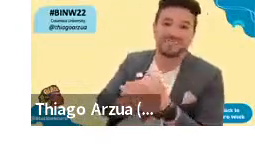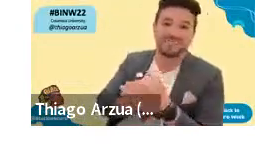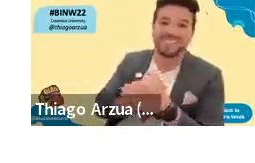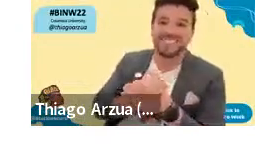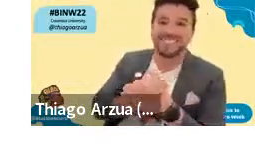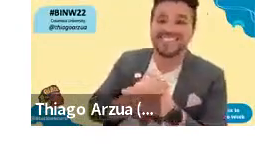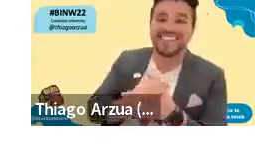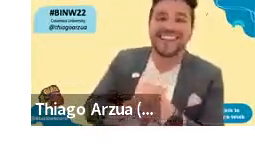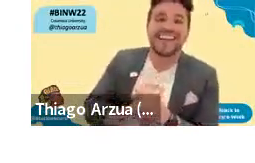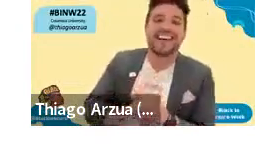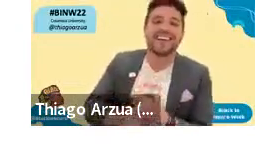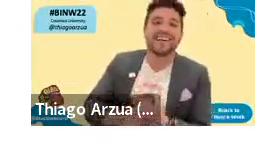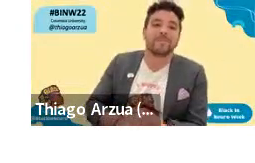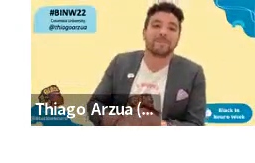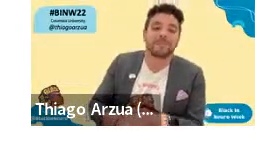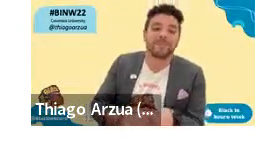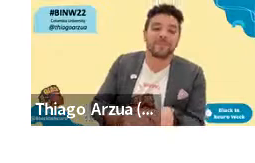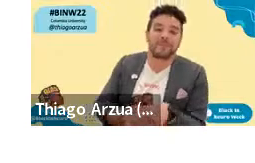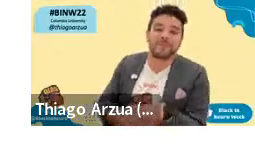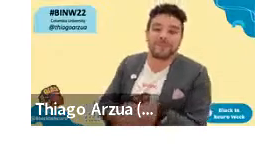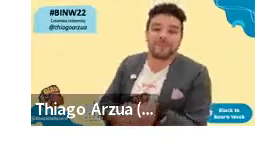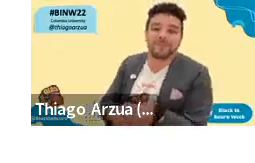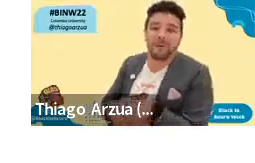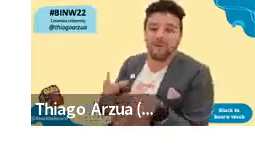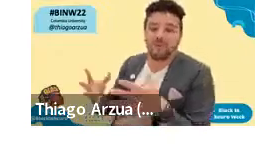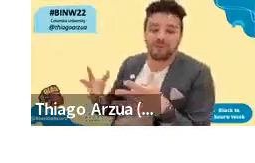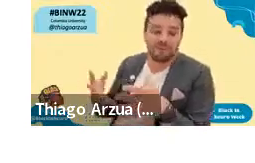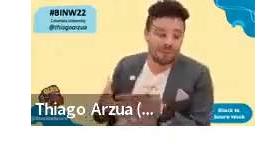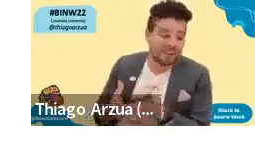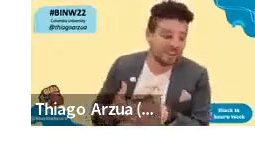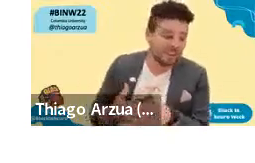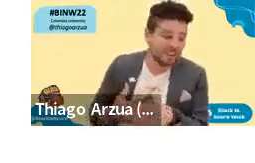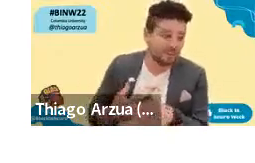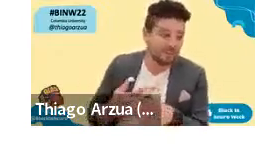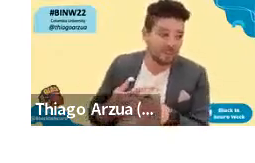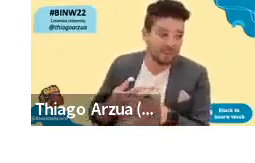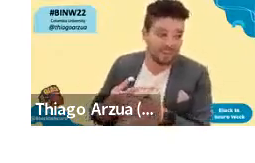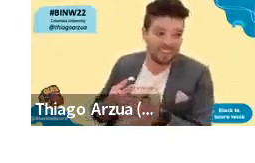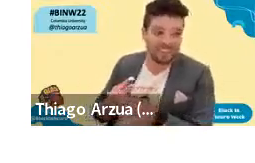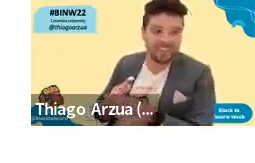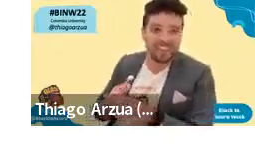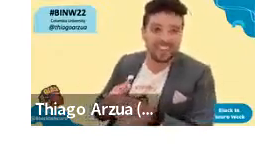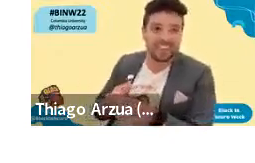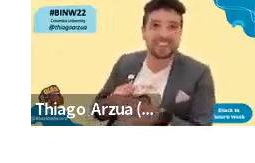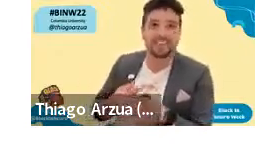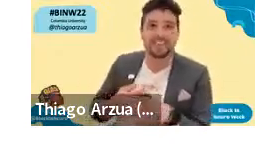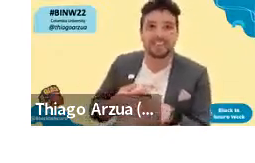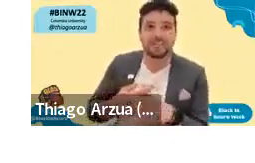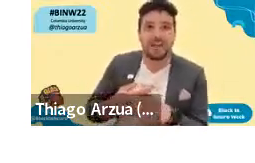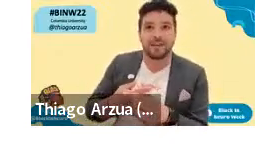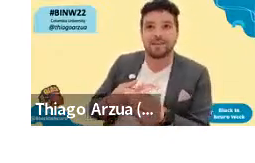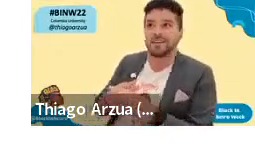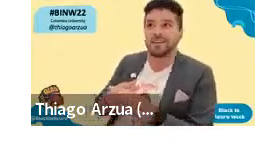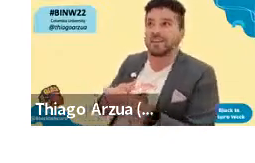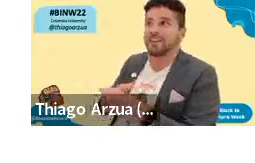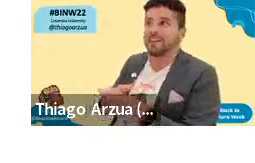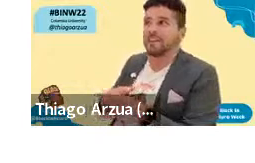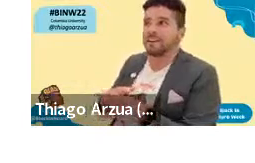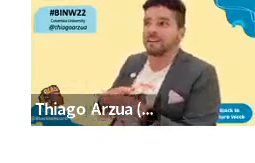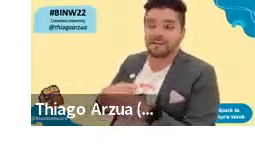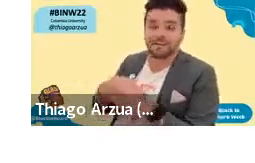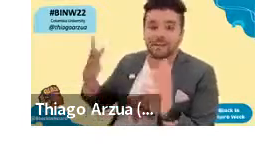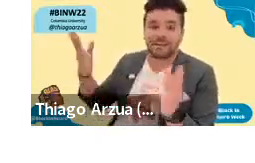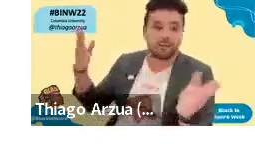not at 100%. Since you ended on this hope, I do want to bring this idea that we have